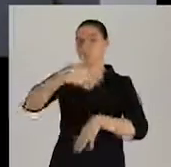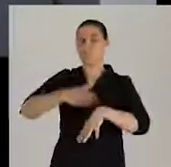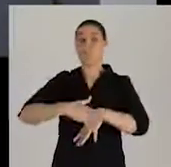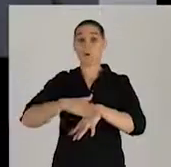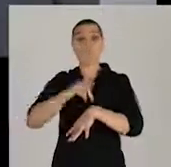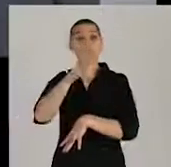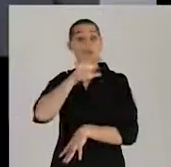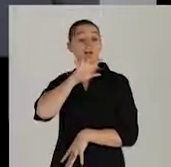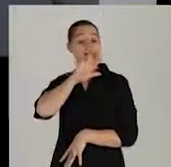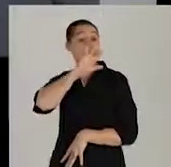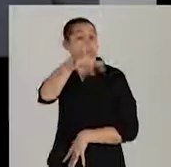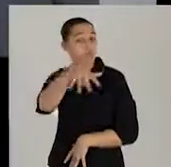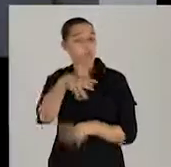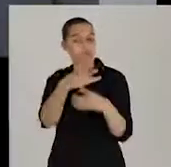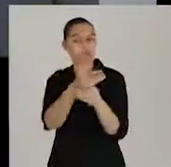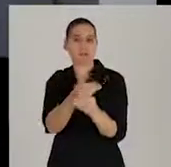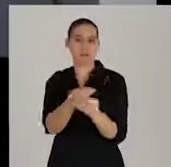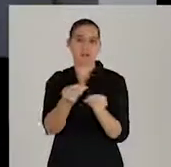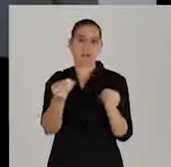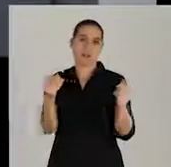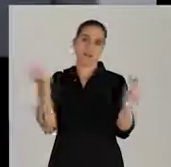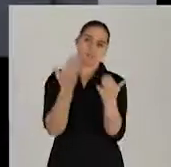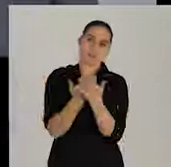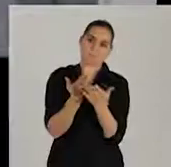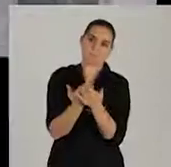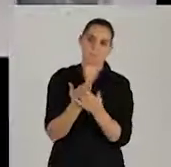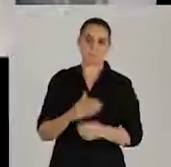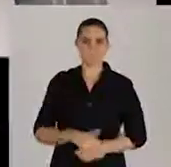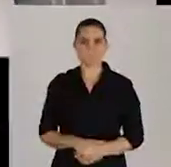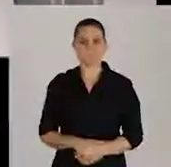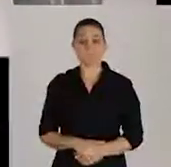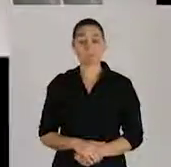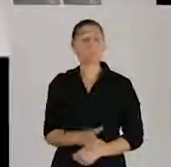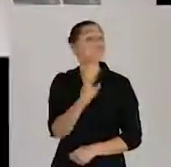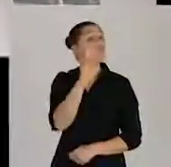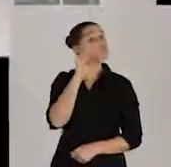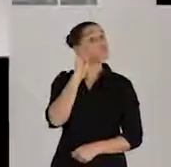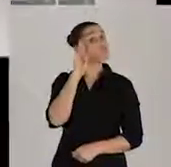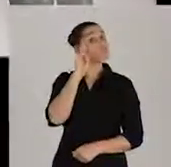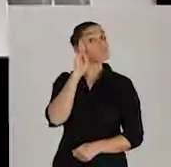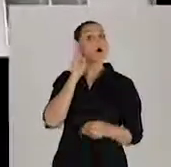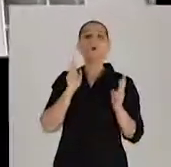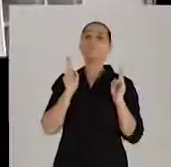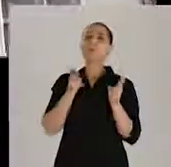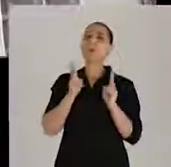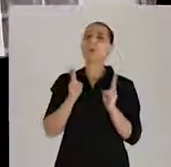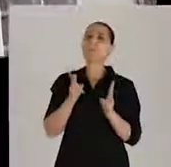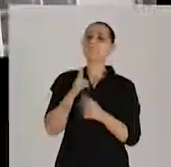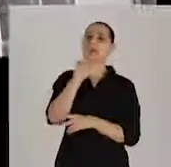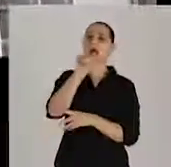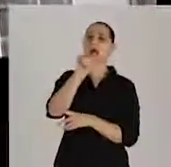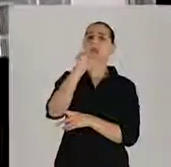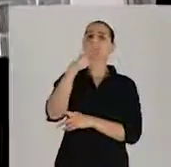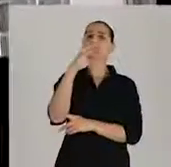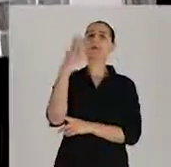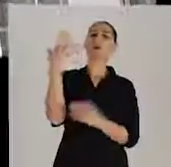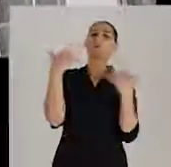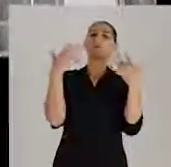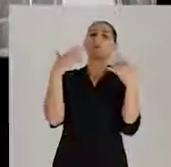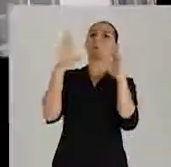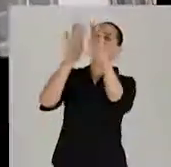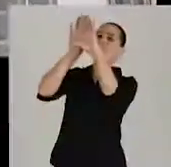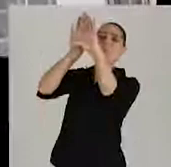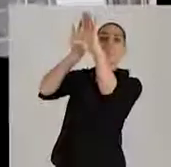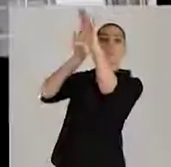of an engineer can reduce TB transmission. But remember that ordinary air conditioning units do not reduce